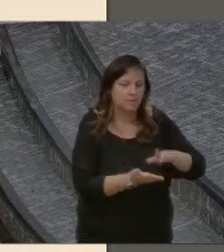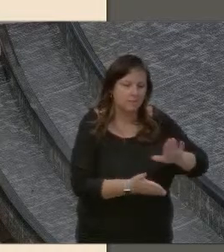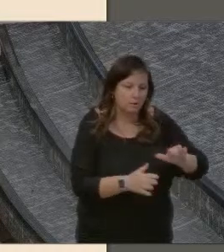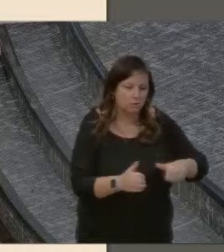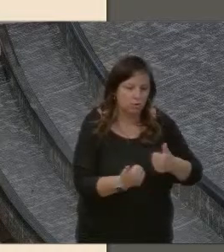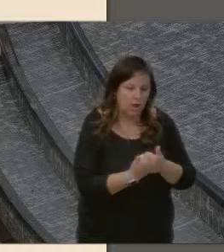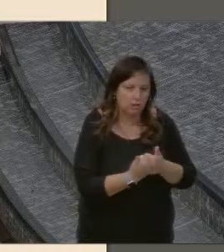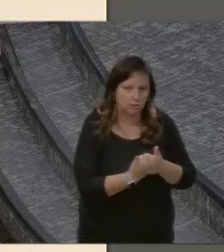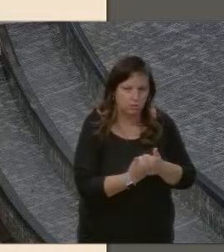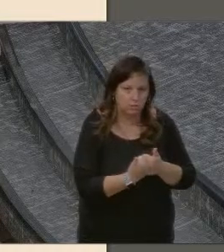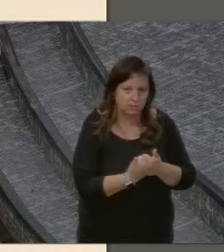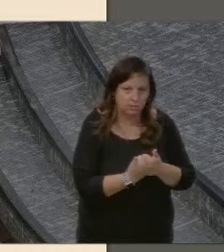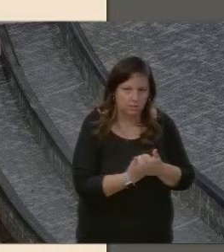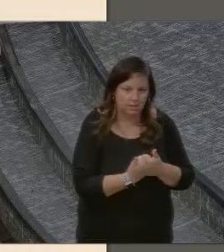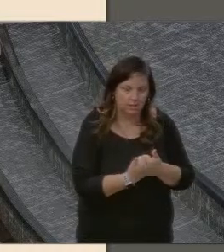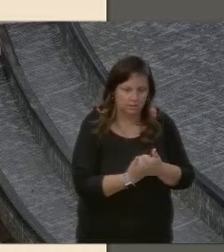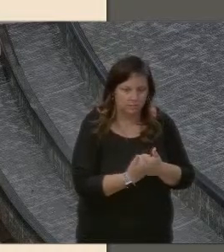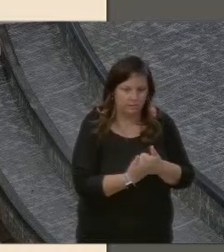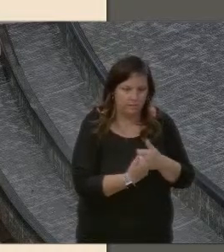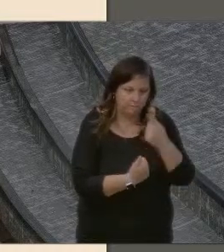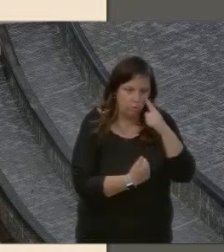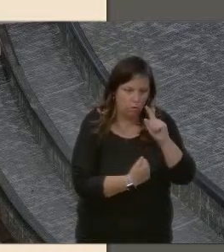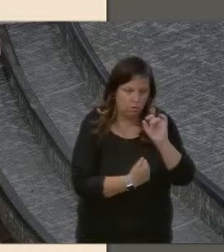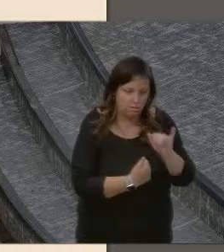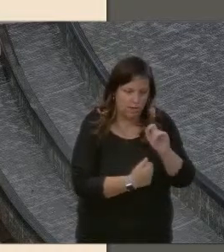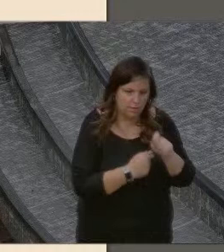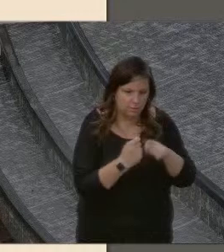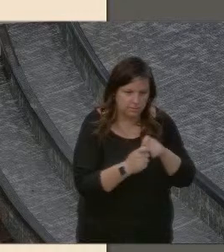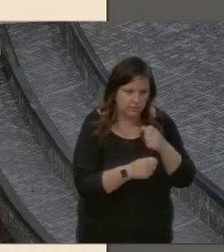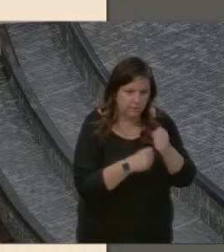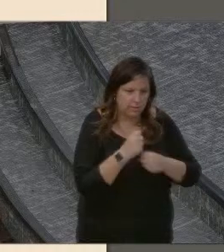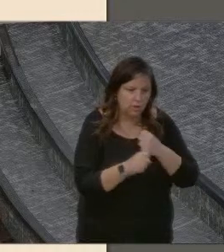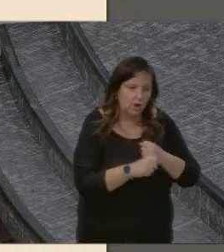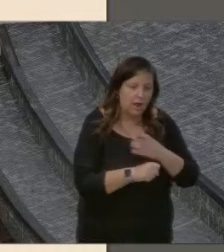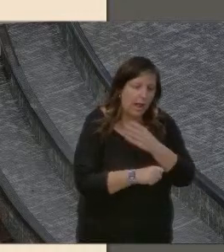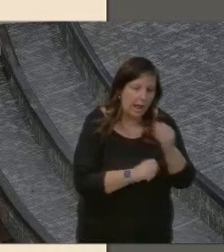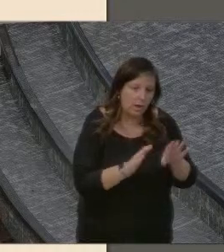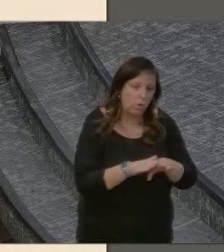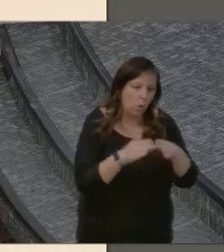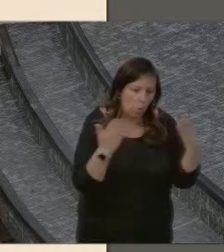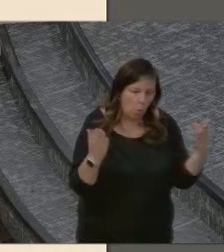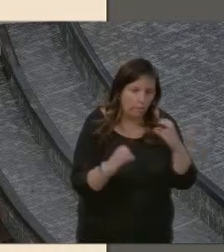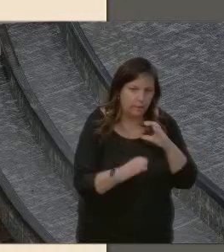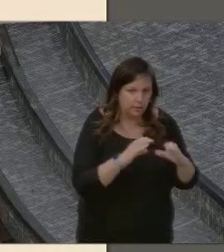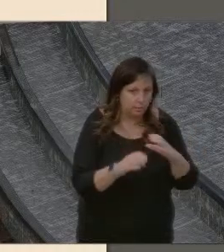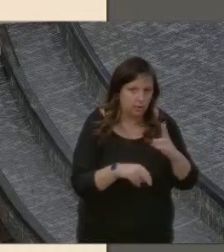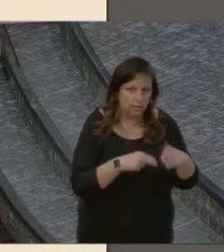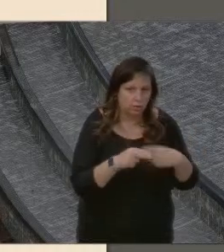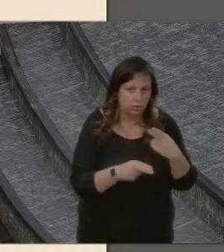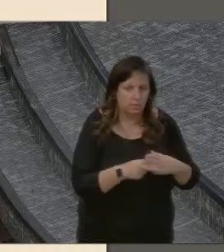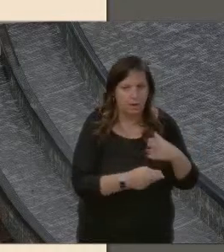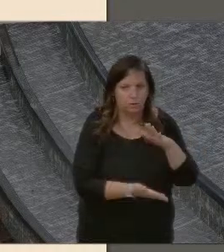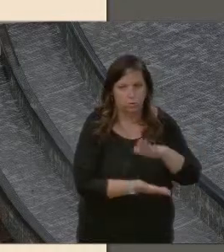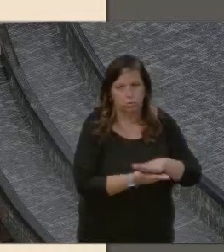to that year, as well as open up a line of communication about school discipline. These